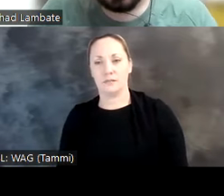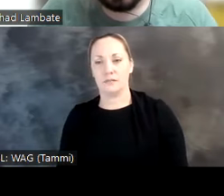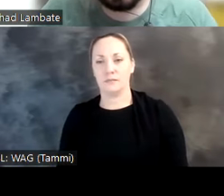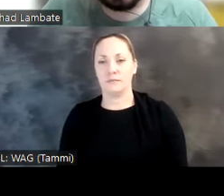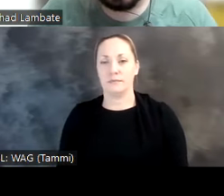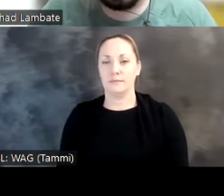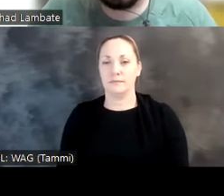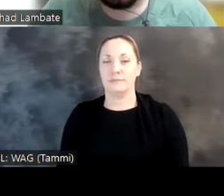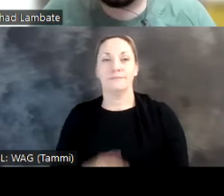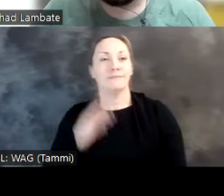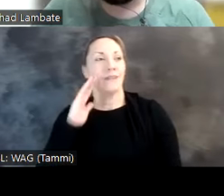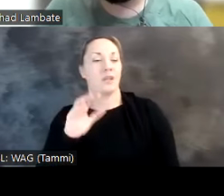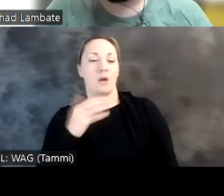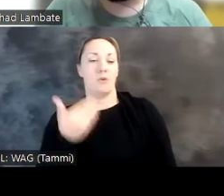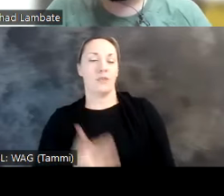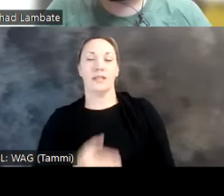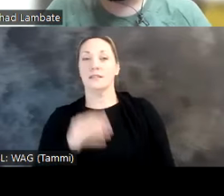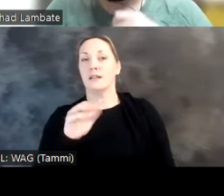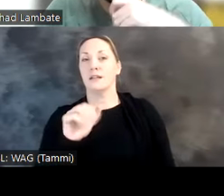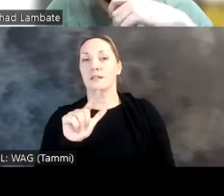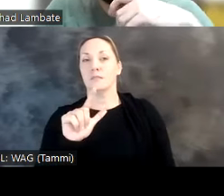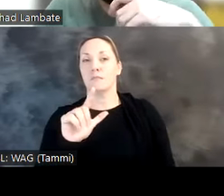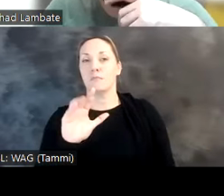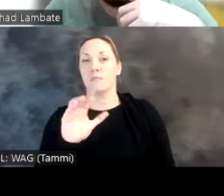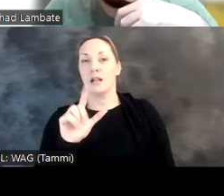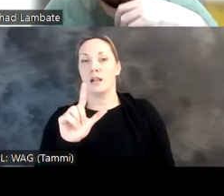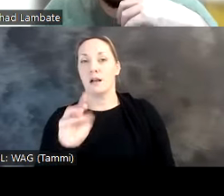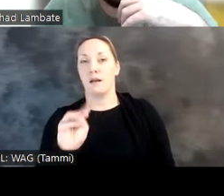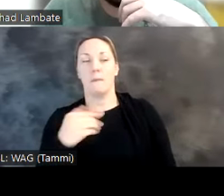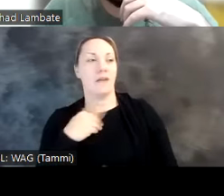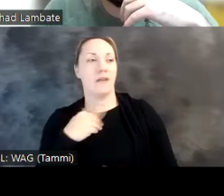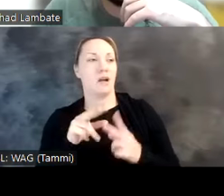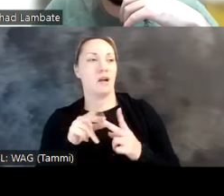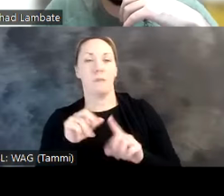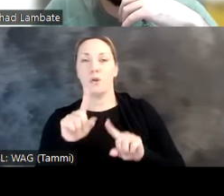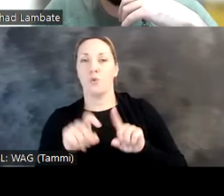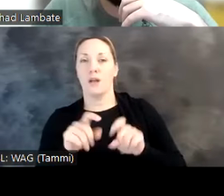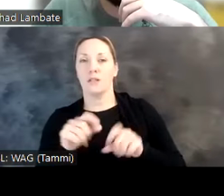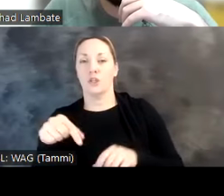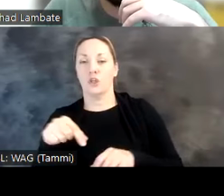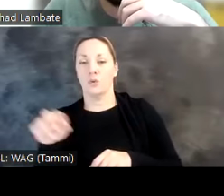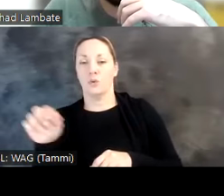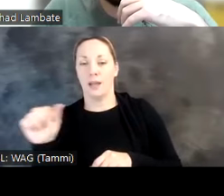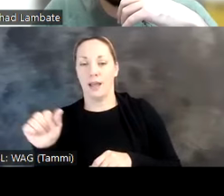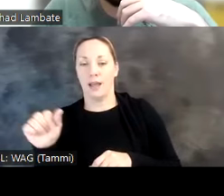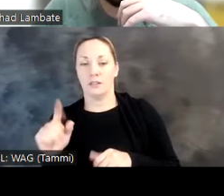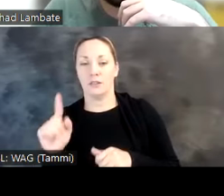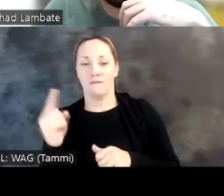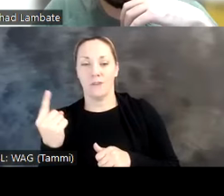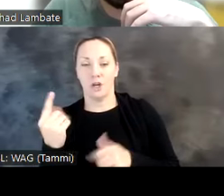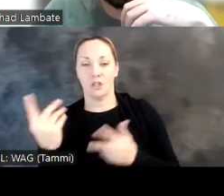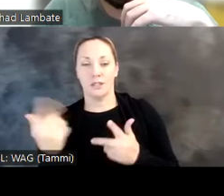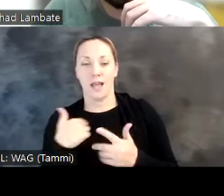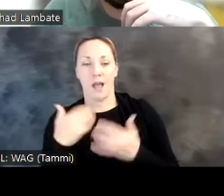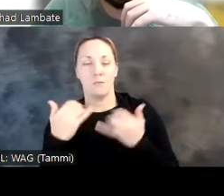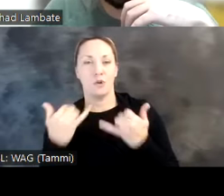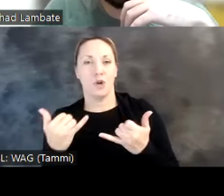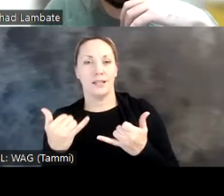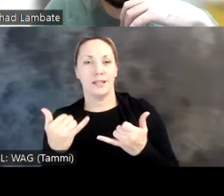Hello, this is Malcolm. Got a couple questions in the Q&A. So first is, I'm currently in